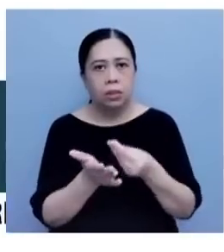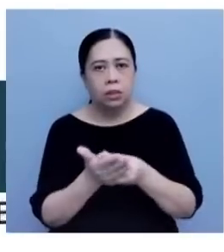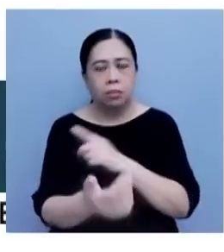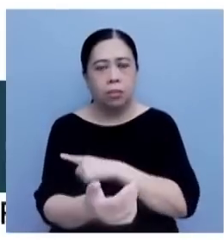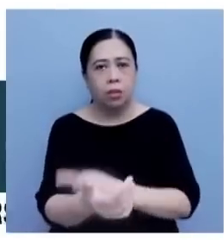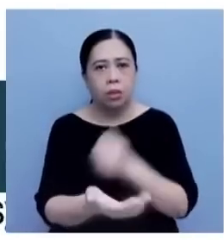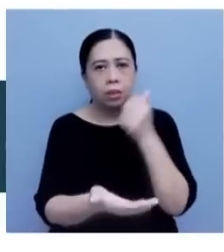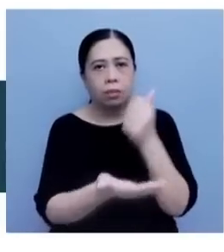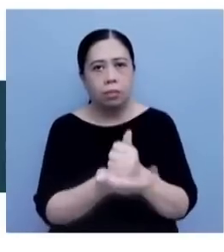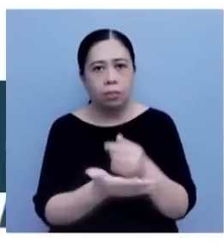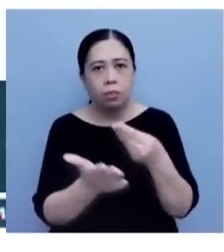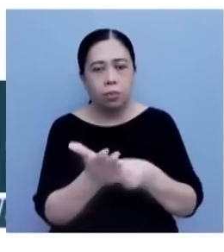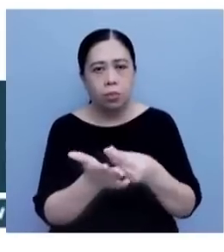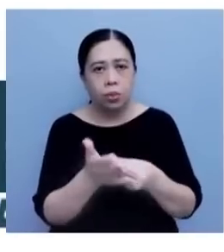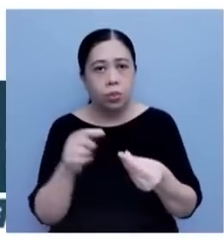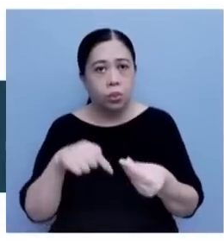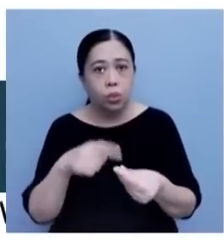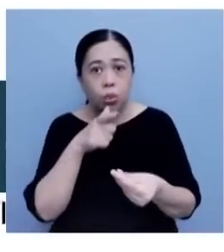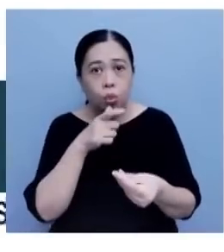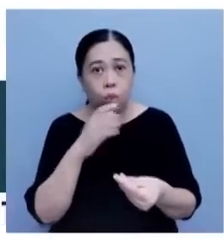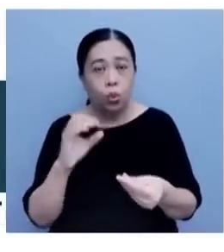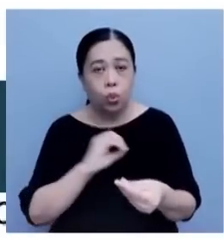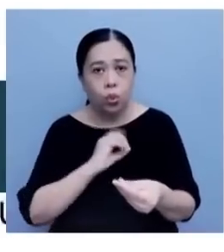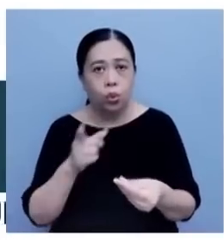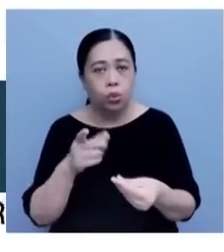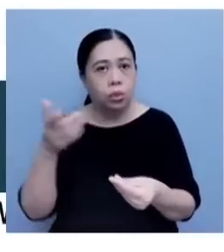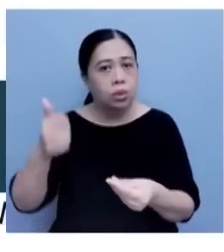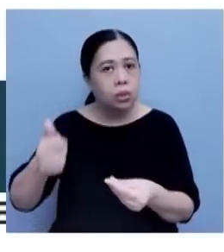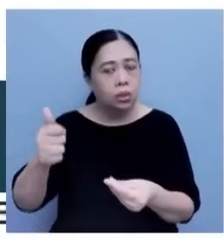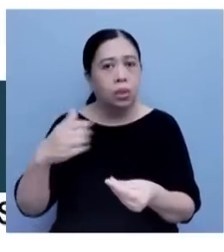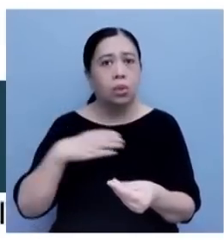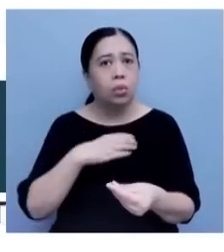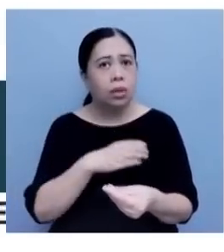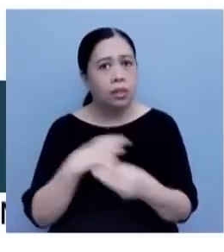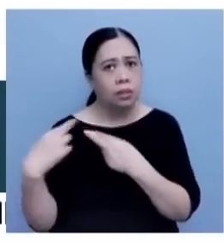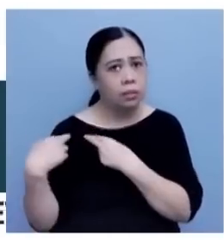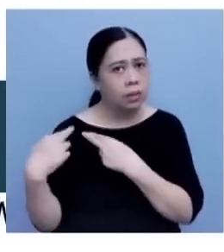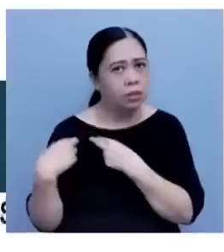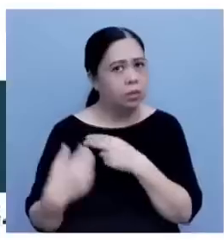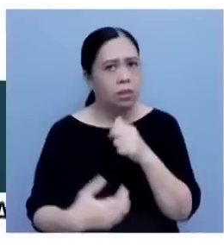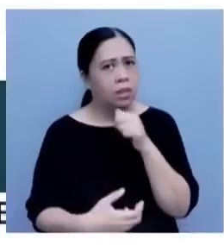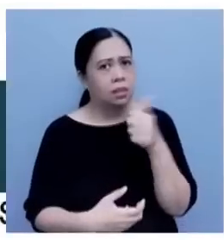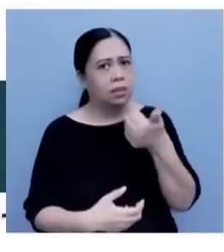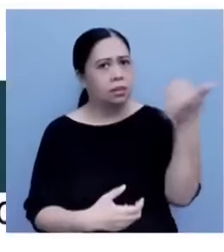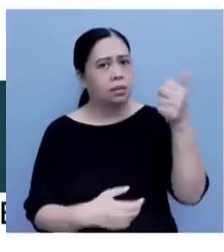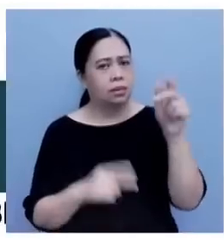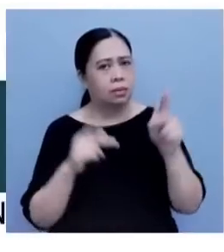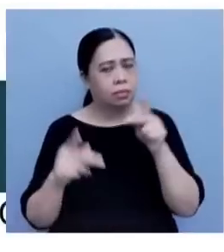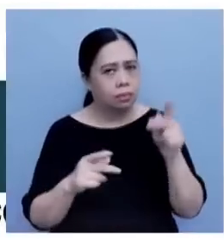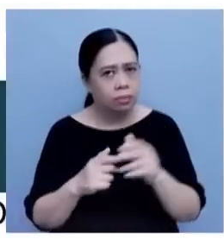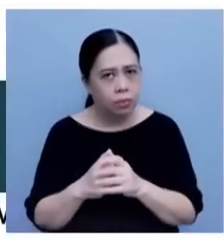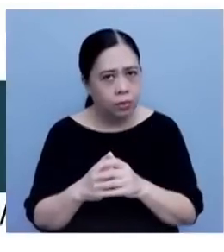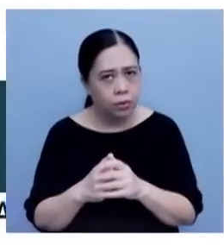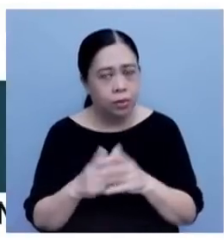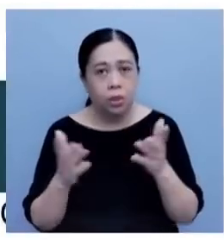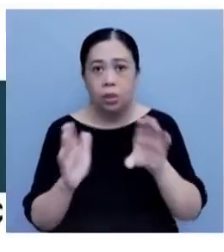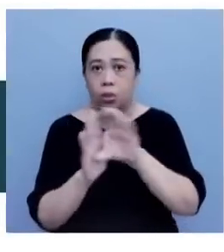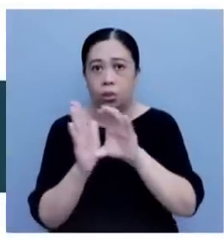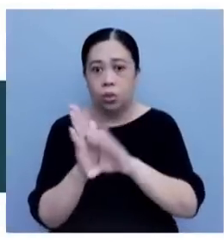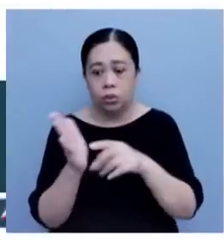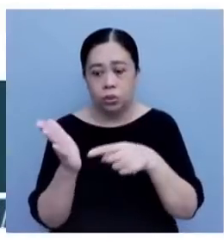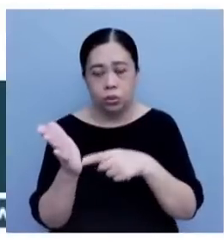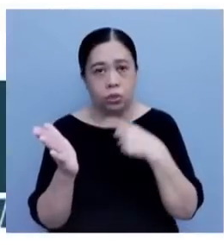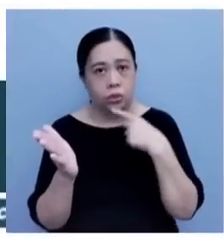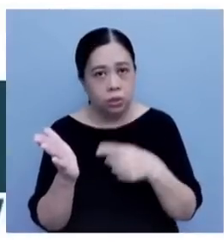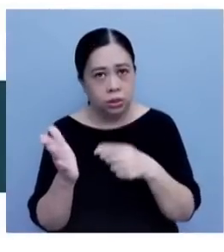appropriate public funds belongs to Congress and not to anyone else. Now, the Constitution provides an